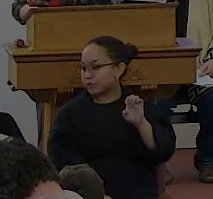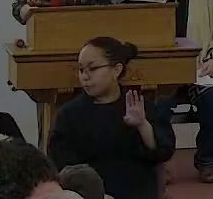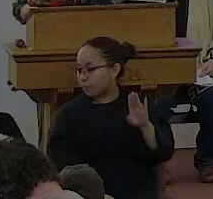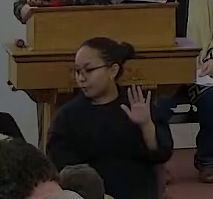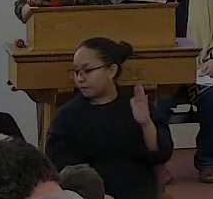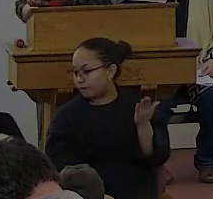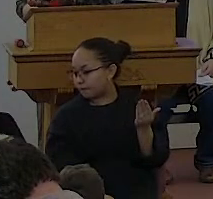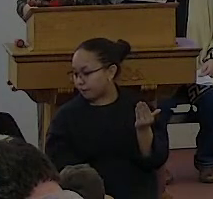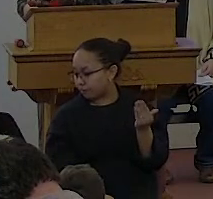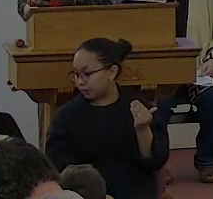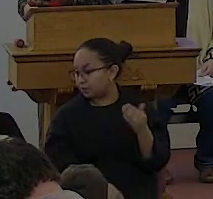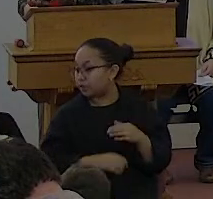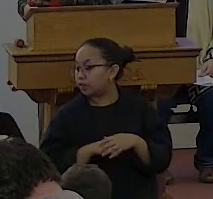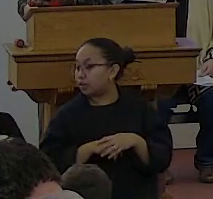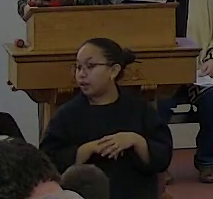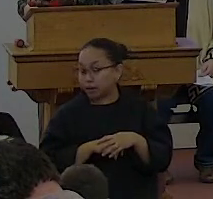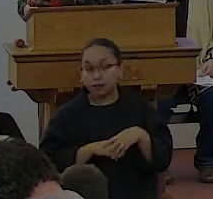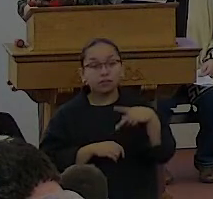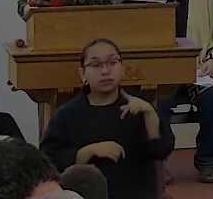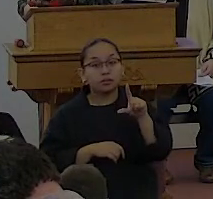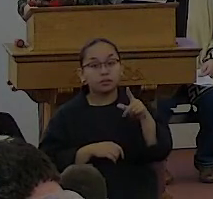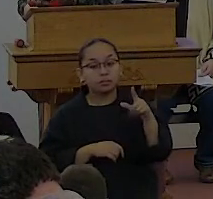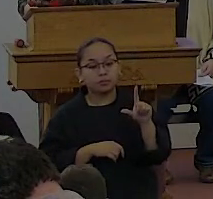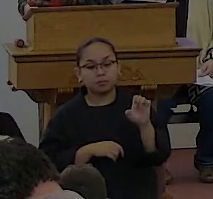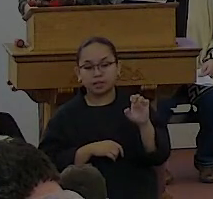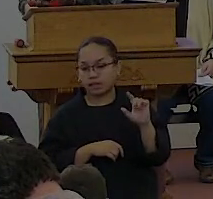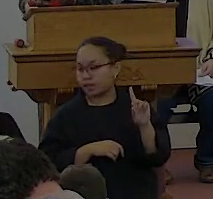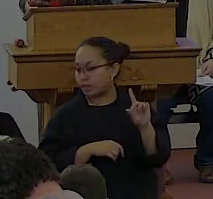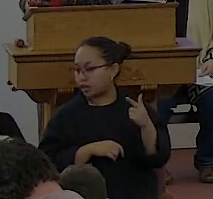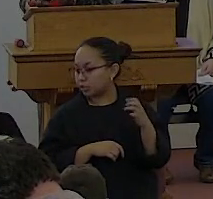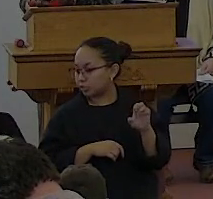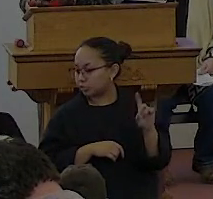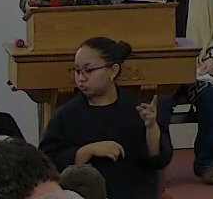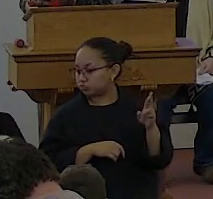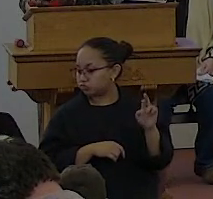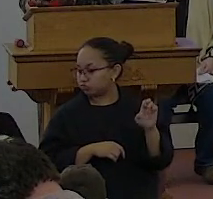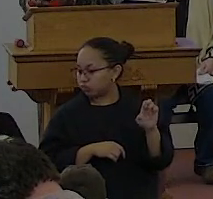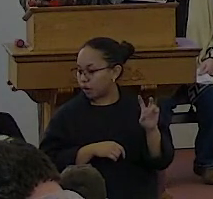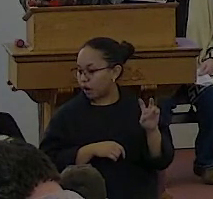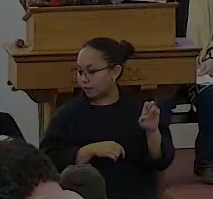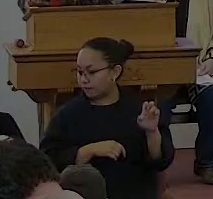starts February 22nd with a special soup after service.